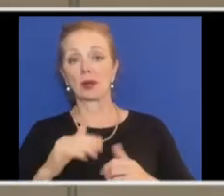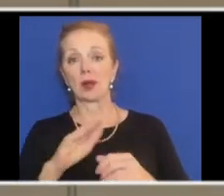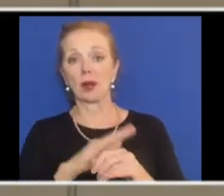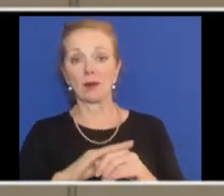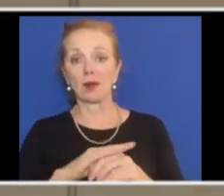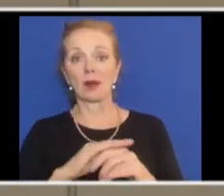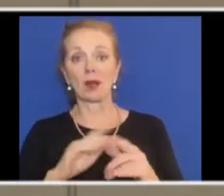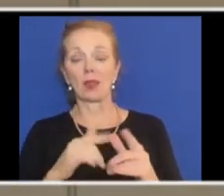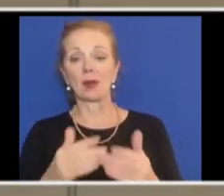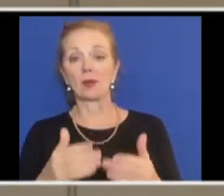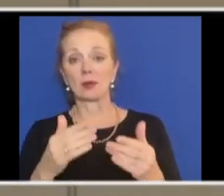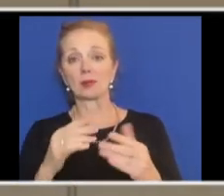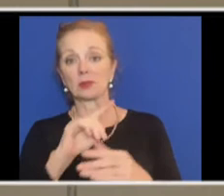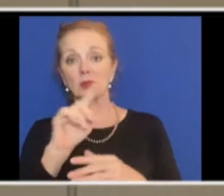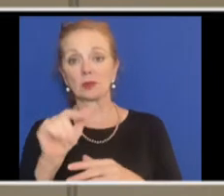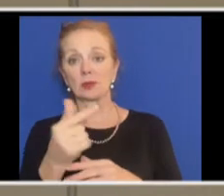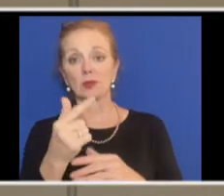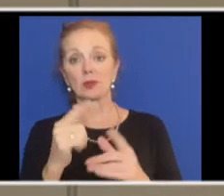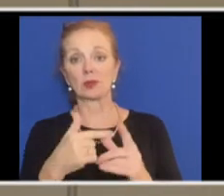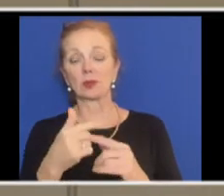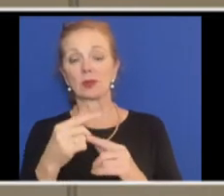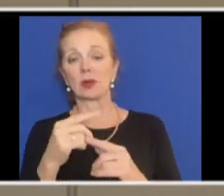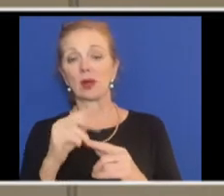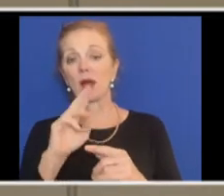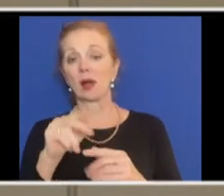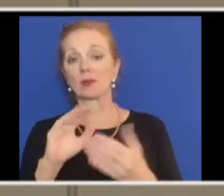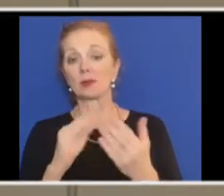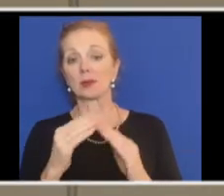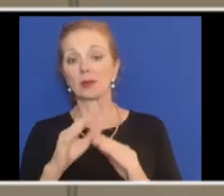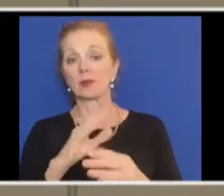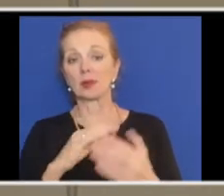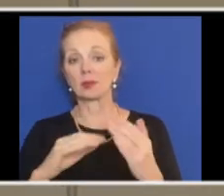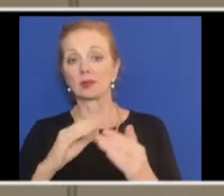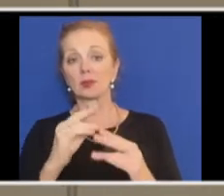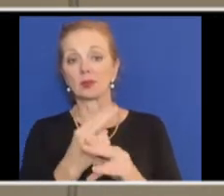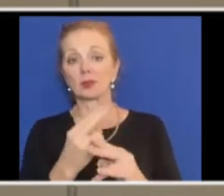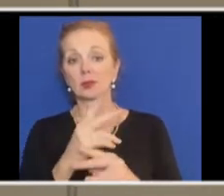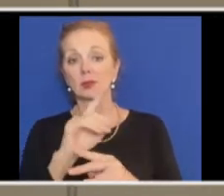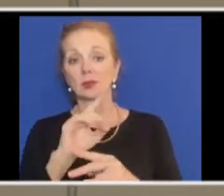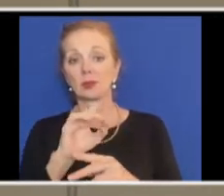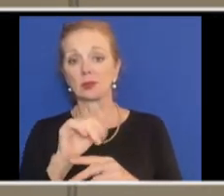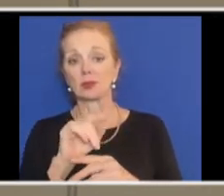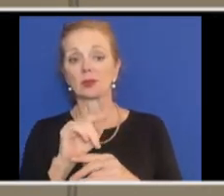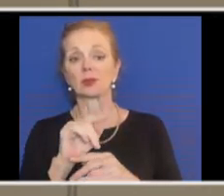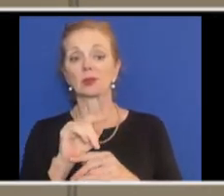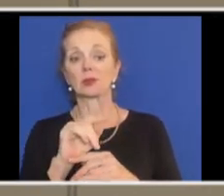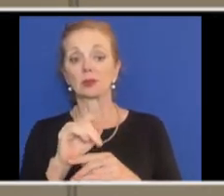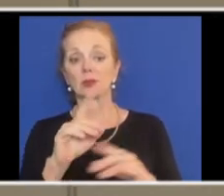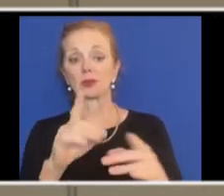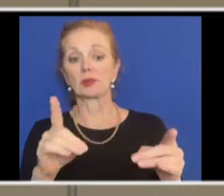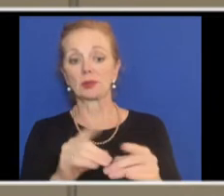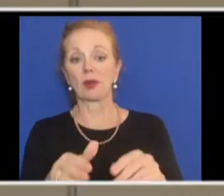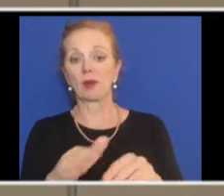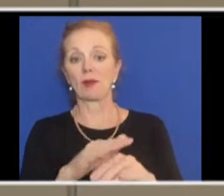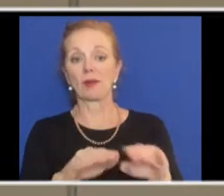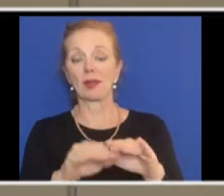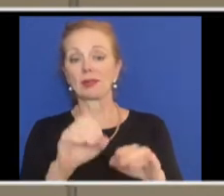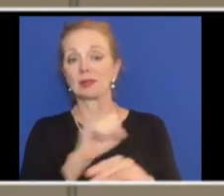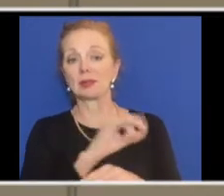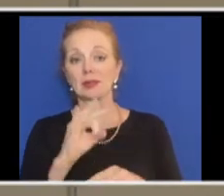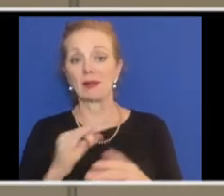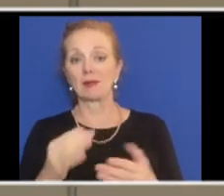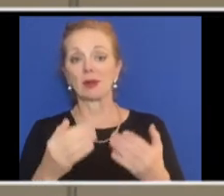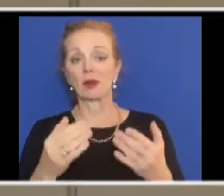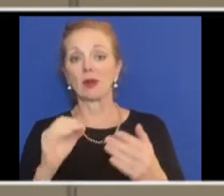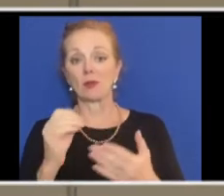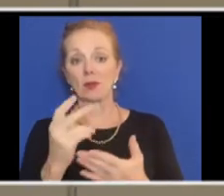and the proposed zoning is umut HD Uptown mixed use district with a historic district overlay staff recommends